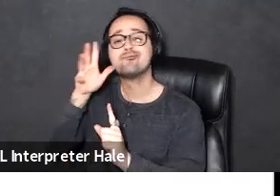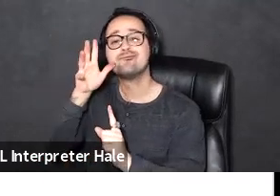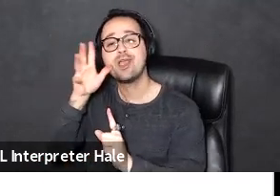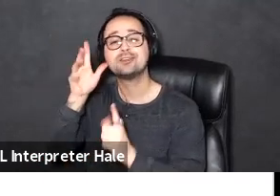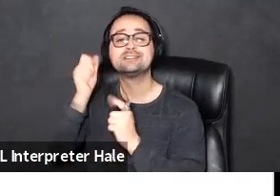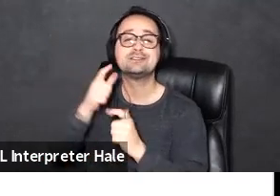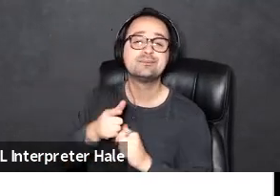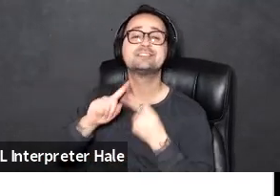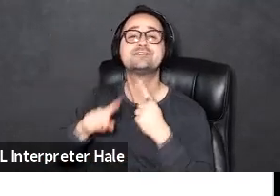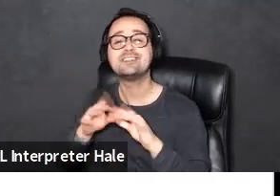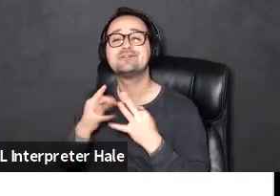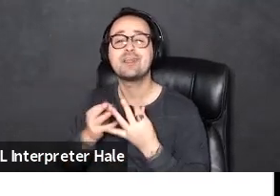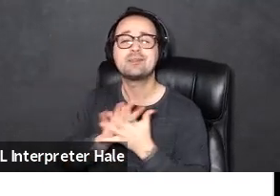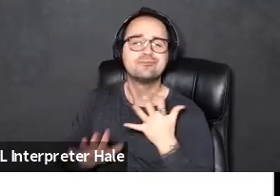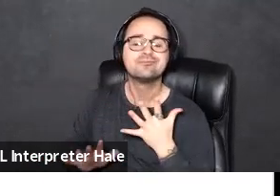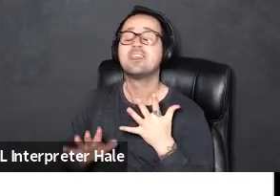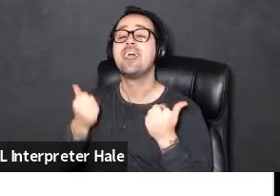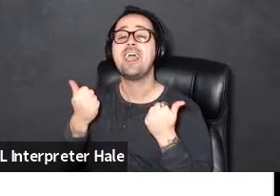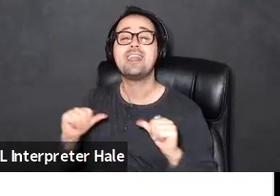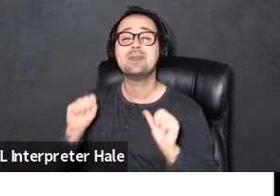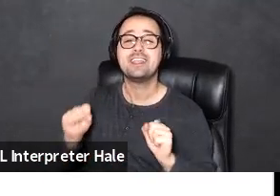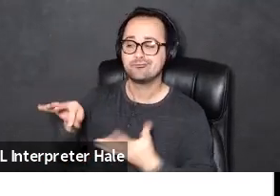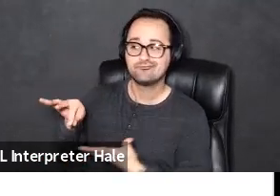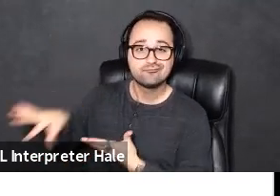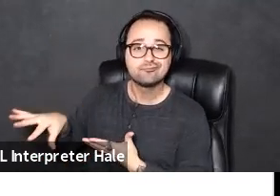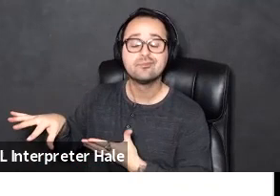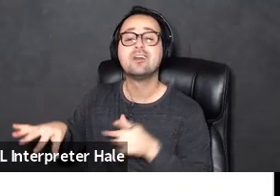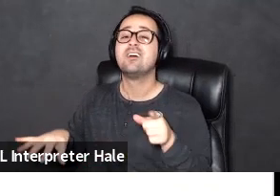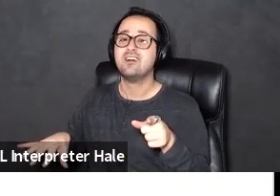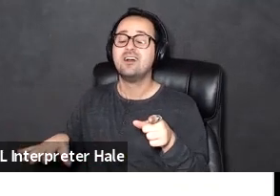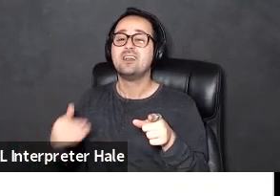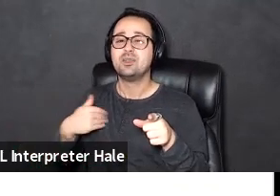siblings, friends, relatives, anybody can contribute to this thing. You are limited to the